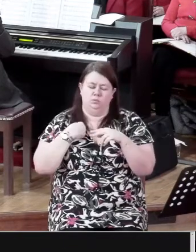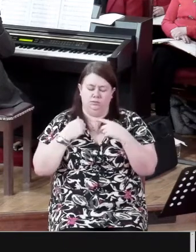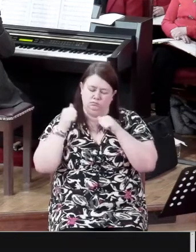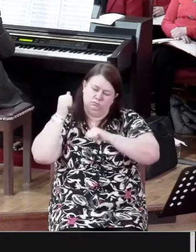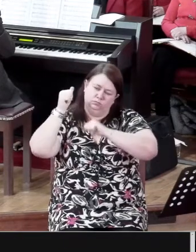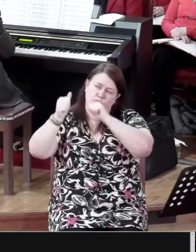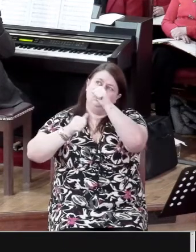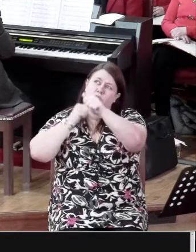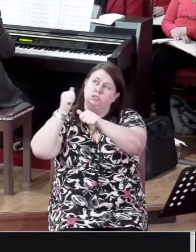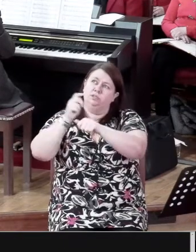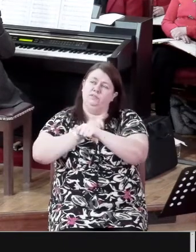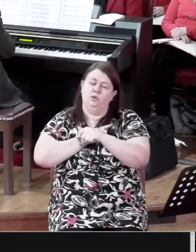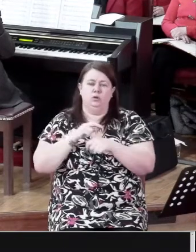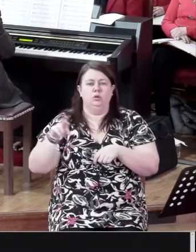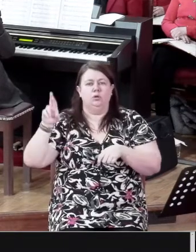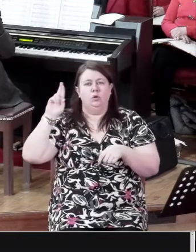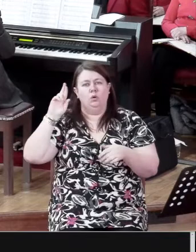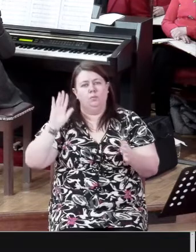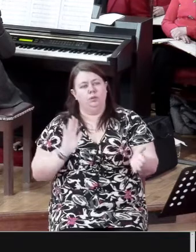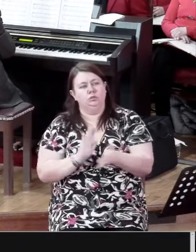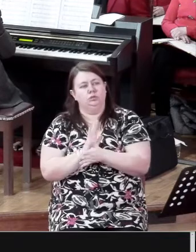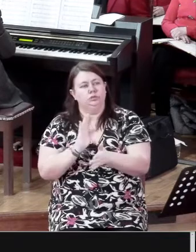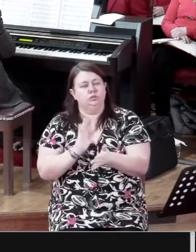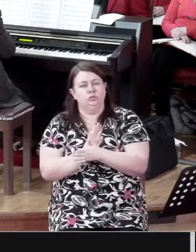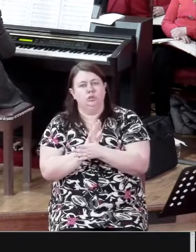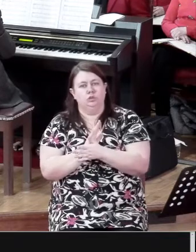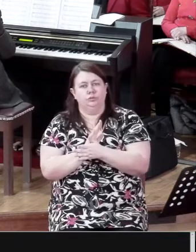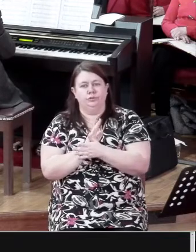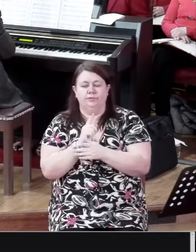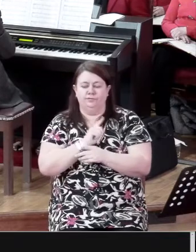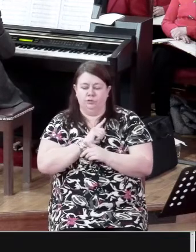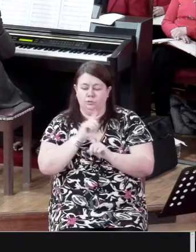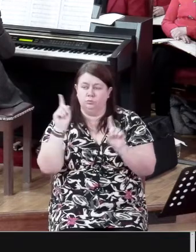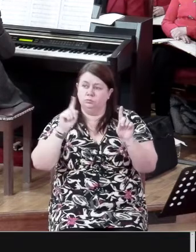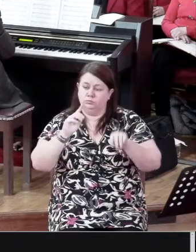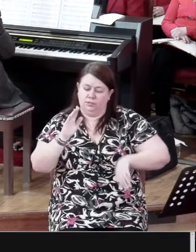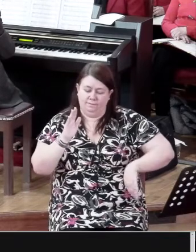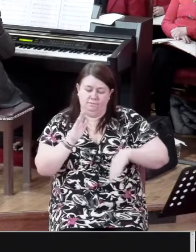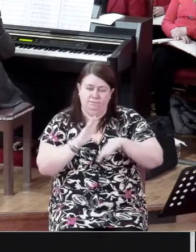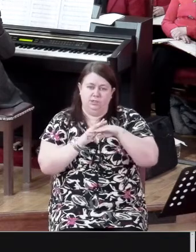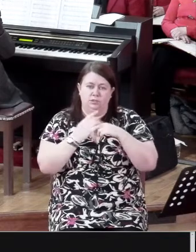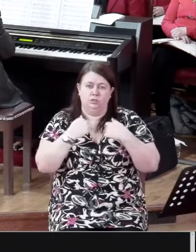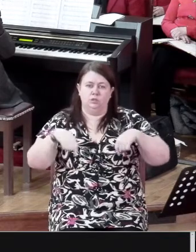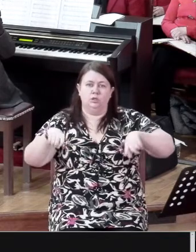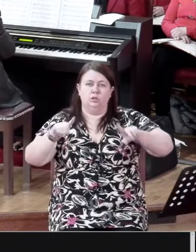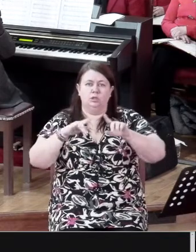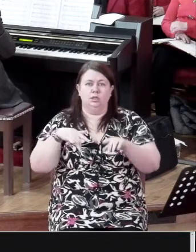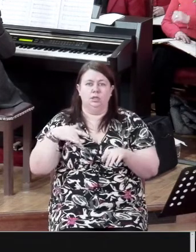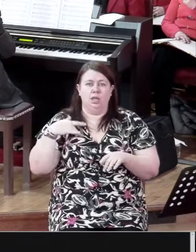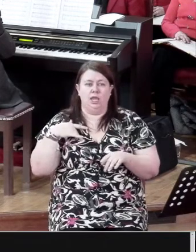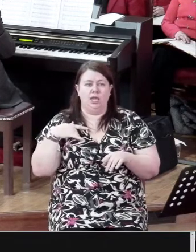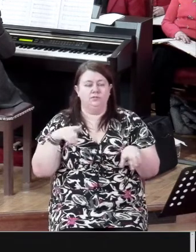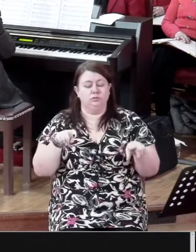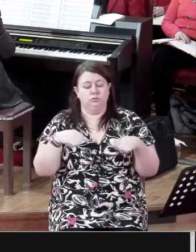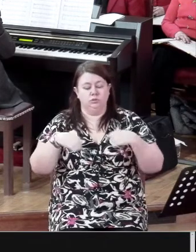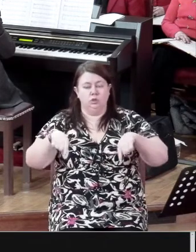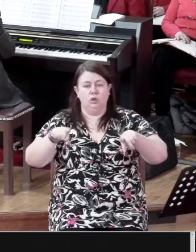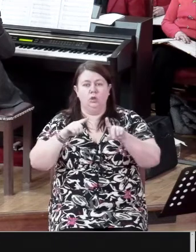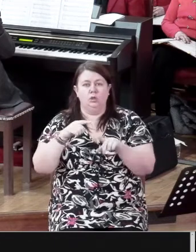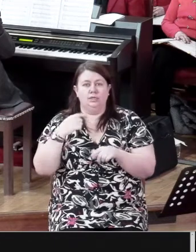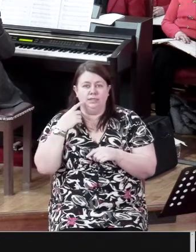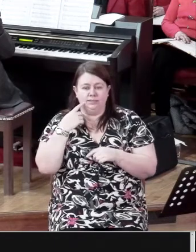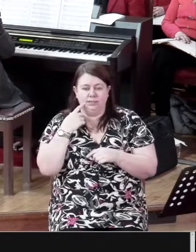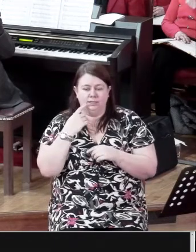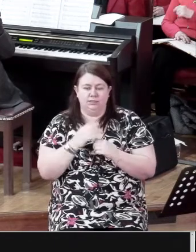and peace of this Advent season with which you fill our lives and overflow our days. We live in a rapidly